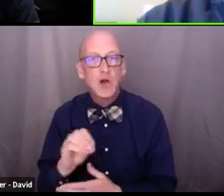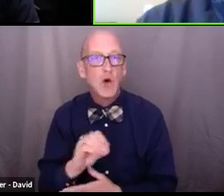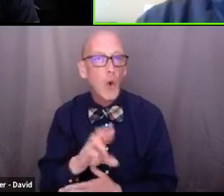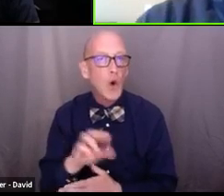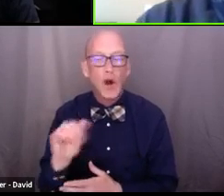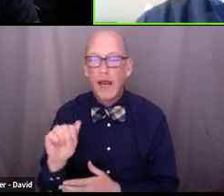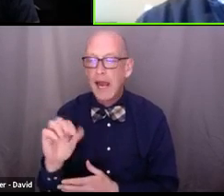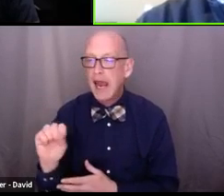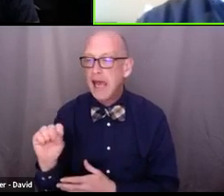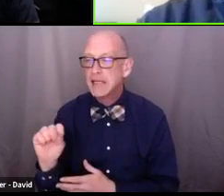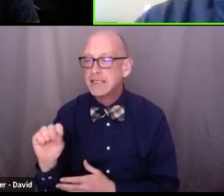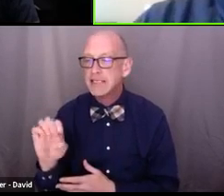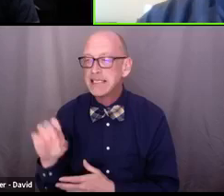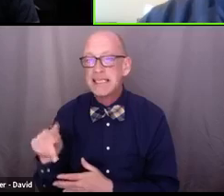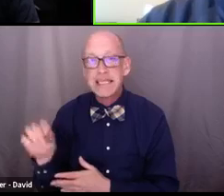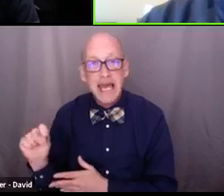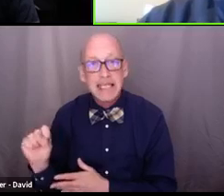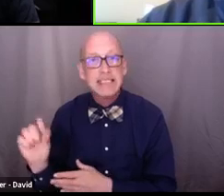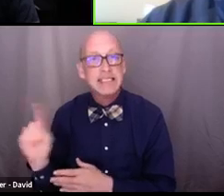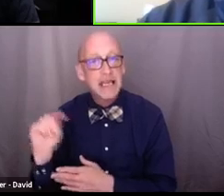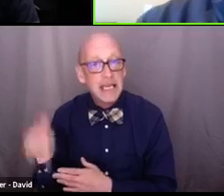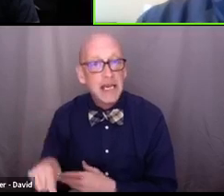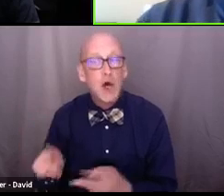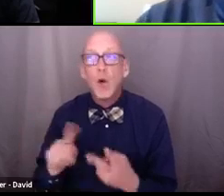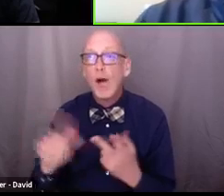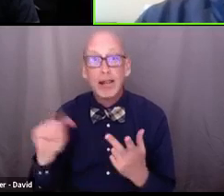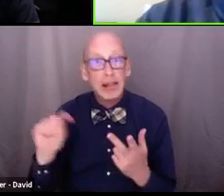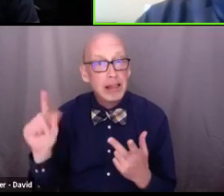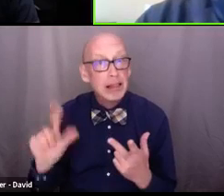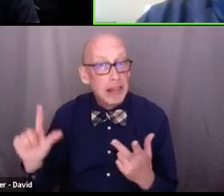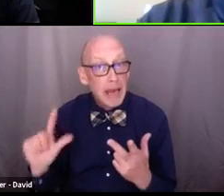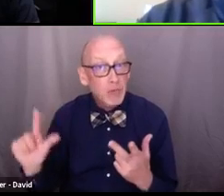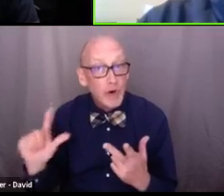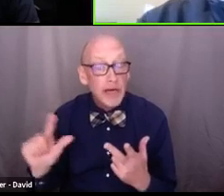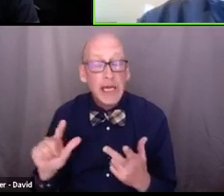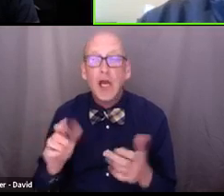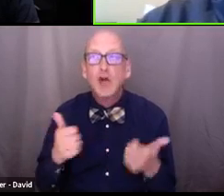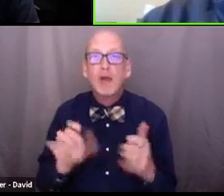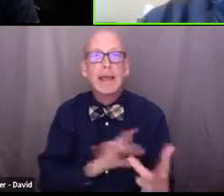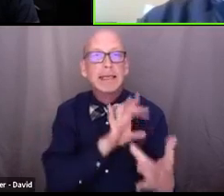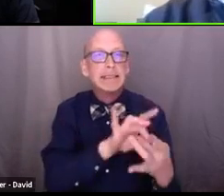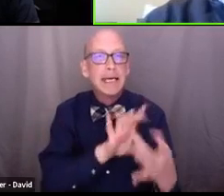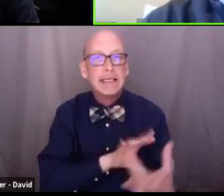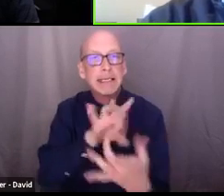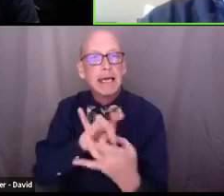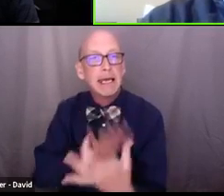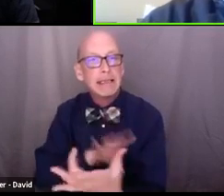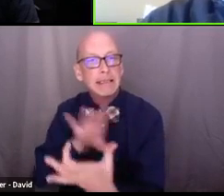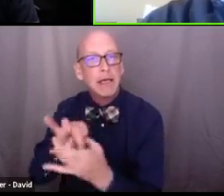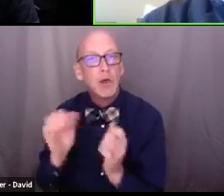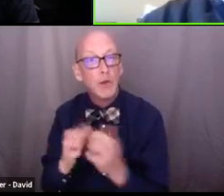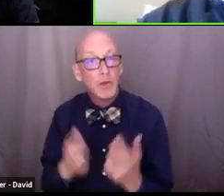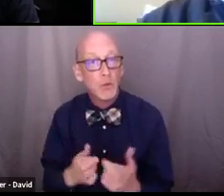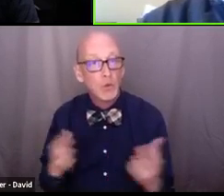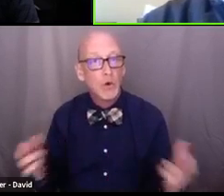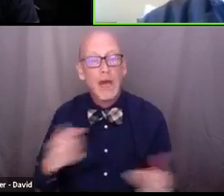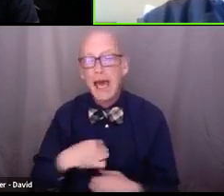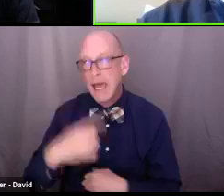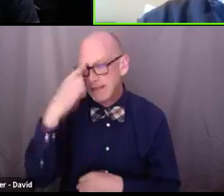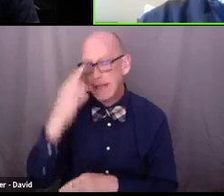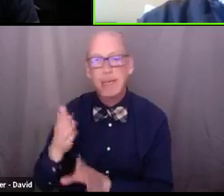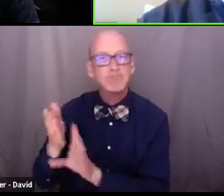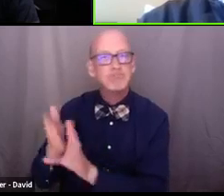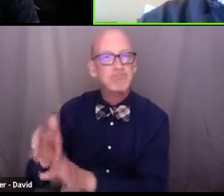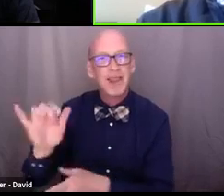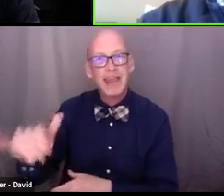mean, the library. So the first thing is trying to plug them up with resources. I think psychologically, that's a